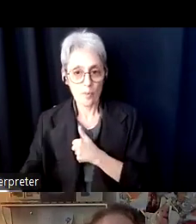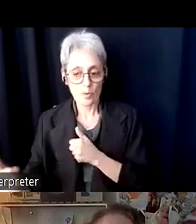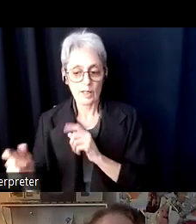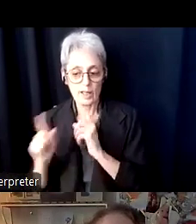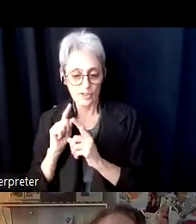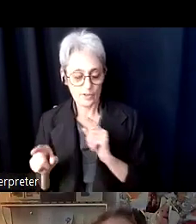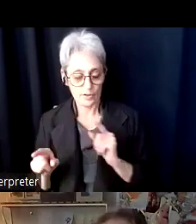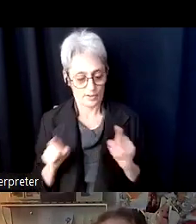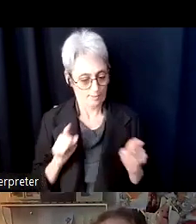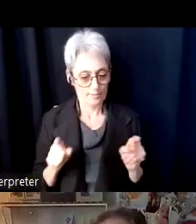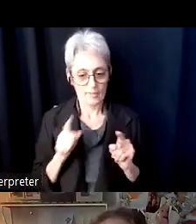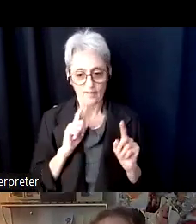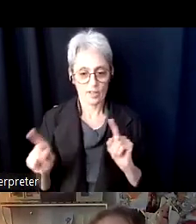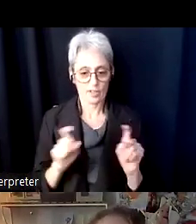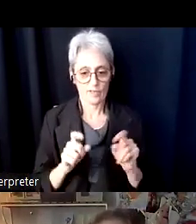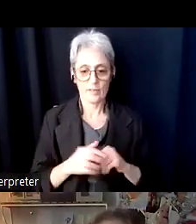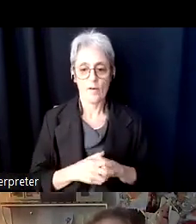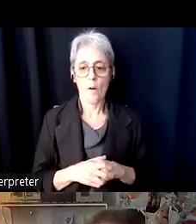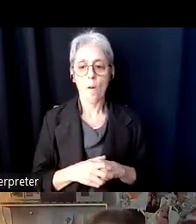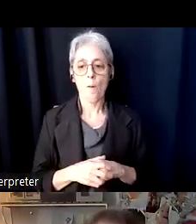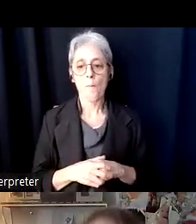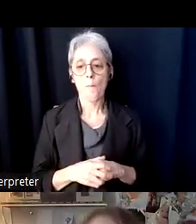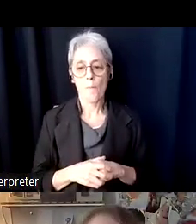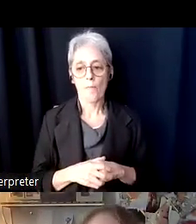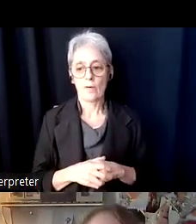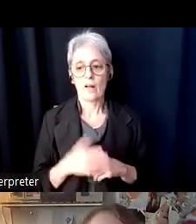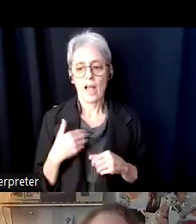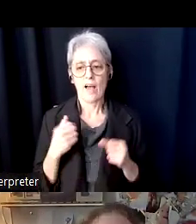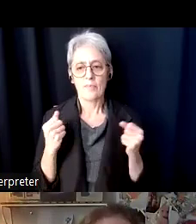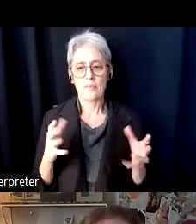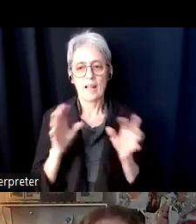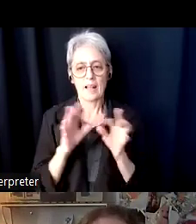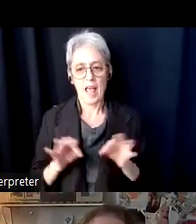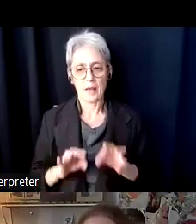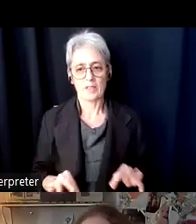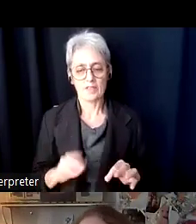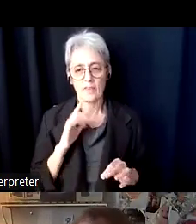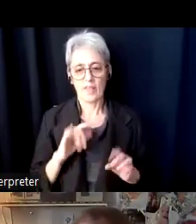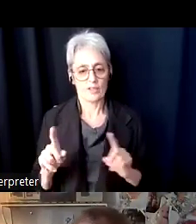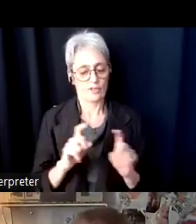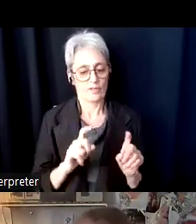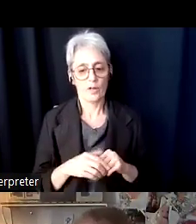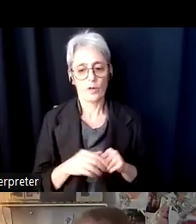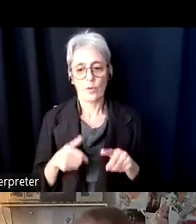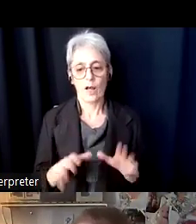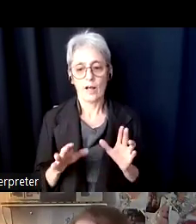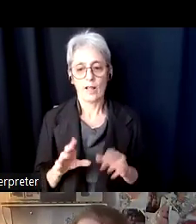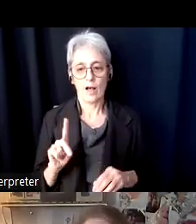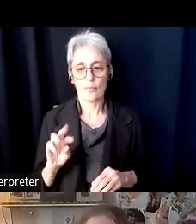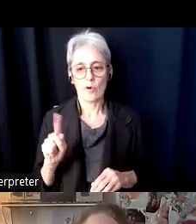surveys. We do have the surveys in multiple languages, and we allow for the use of proxies for selected